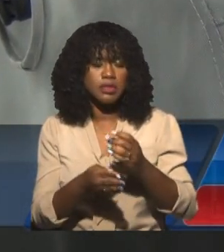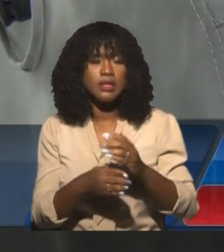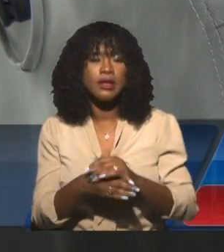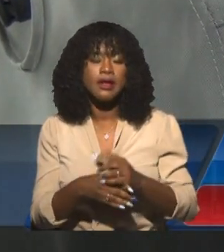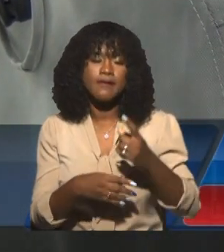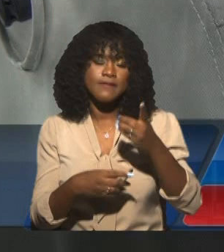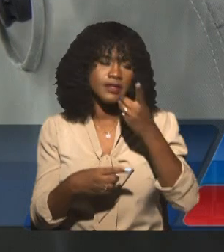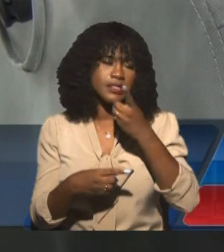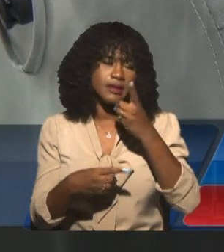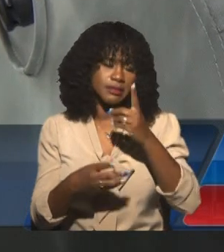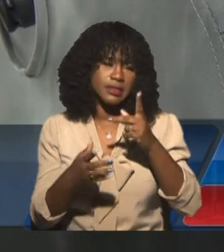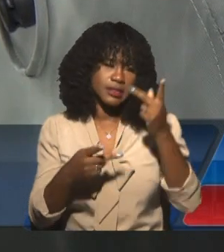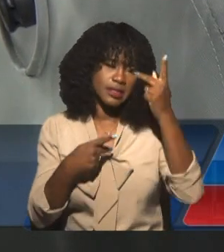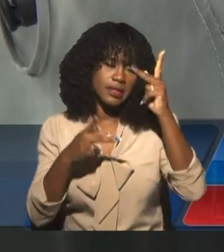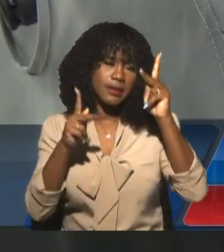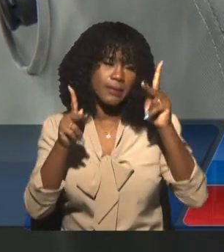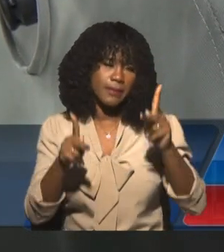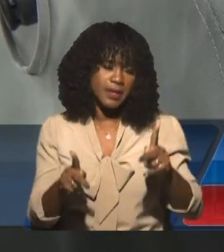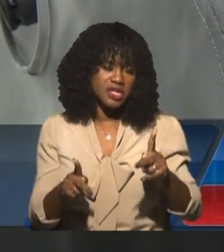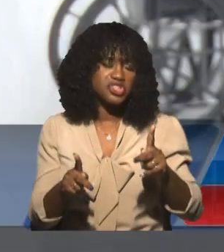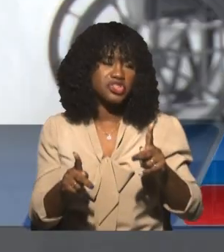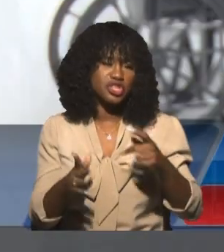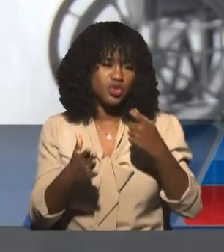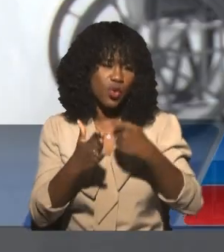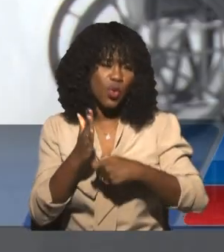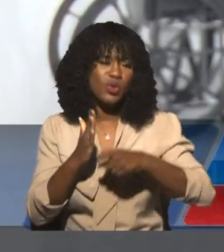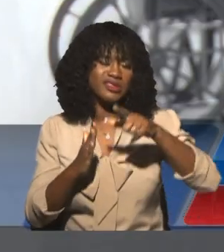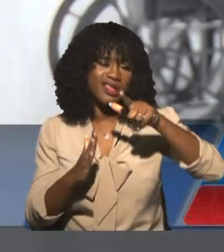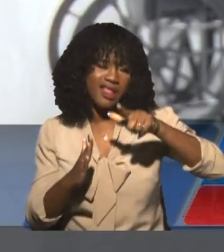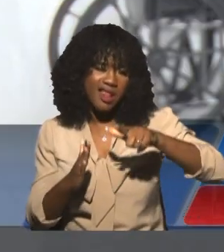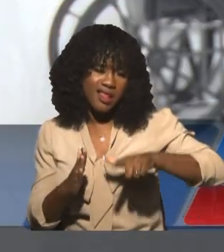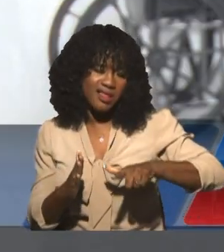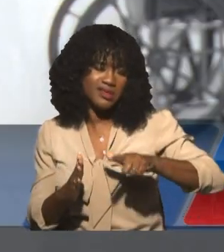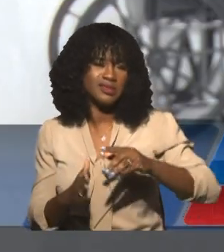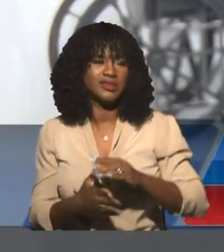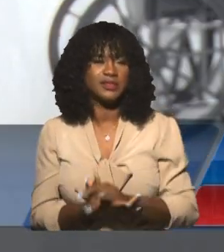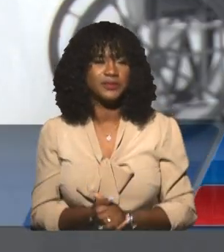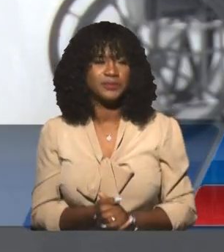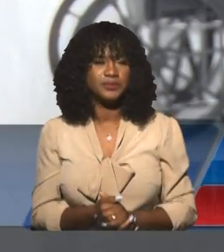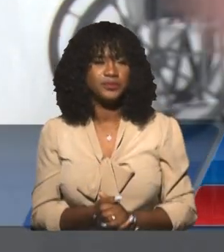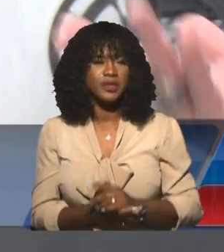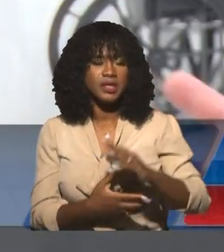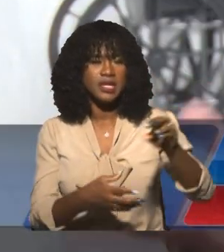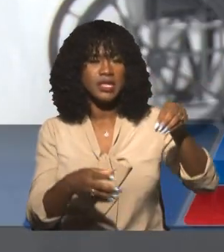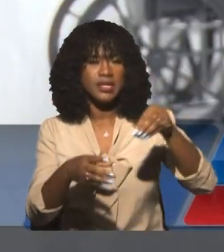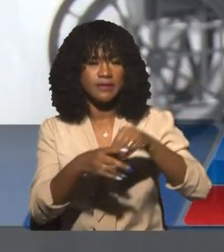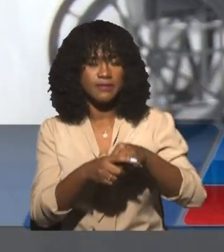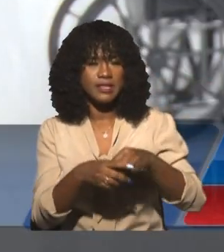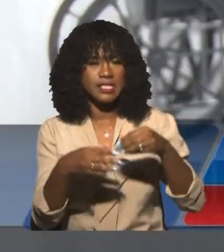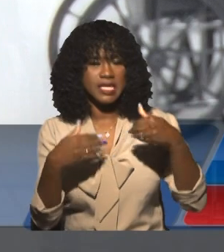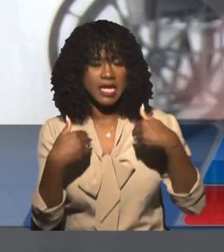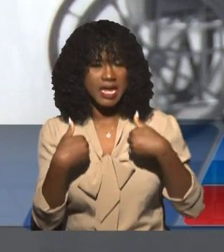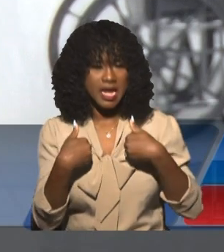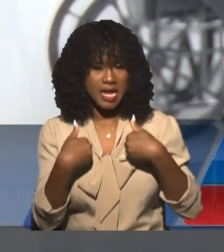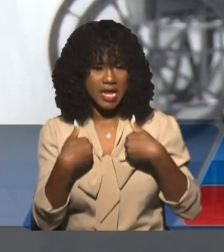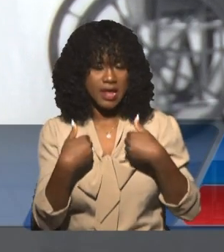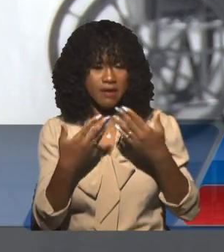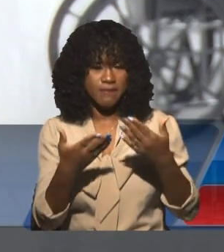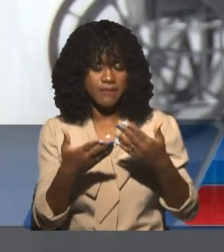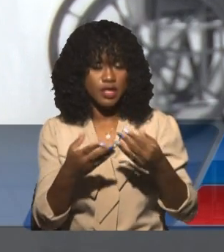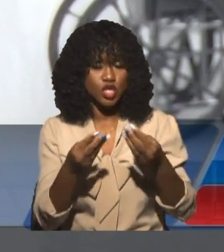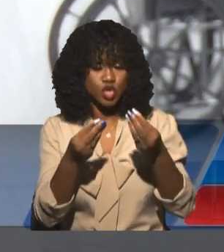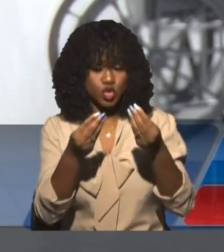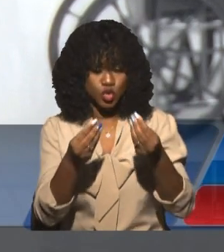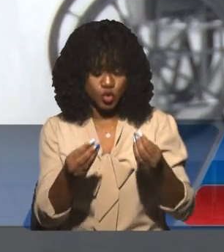diabetic patients and keep the cost down. We have invested in multiple of these soft